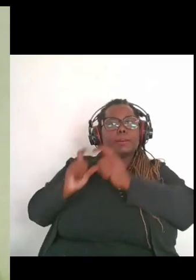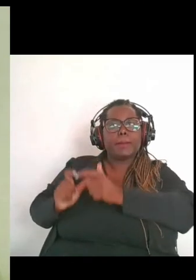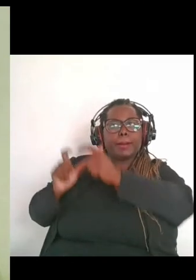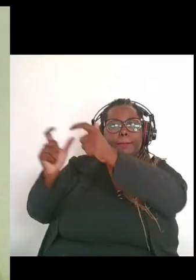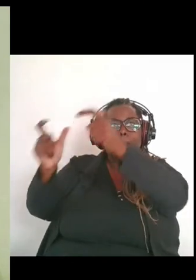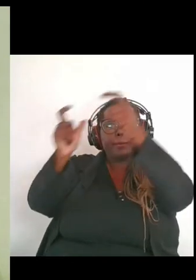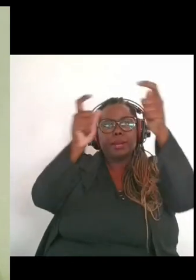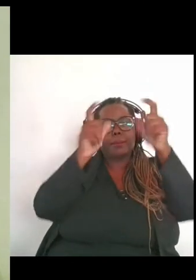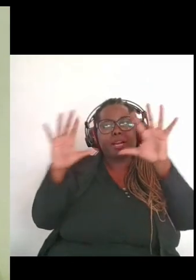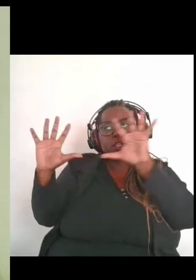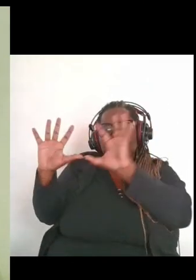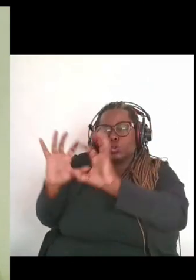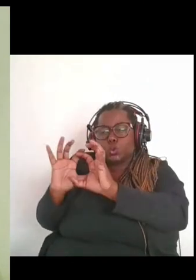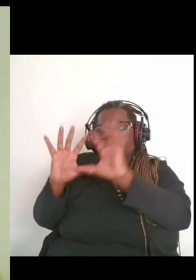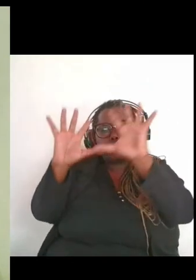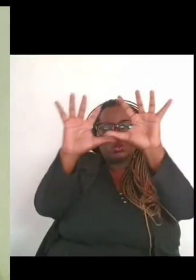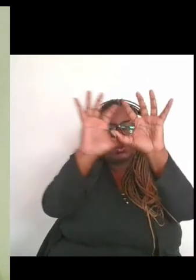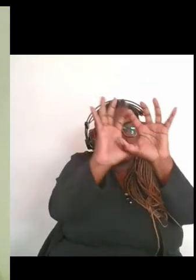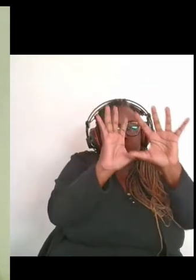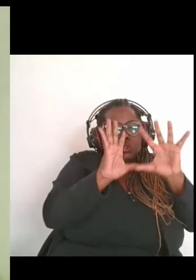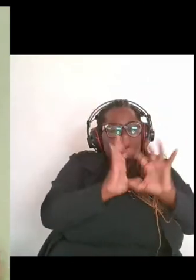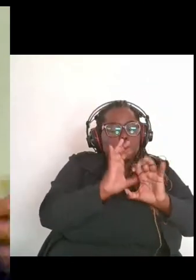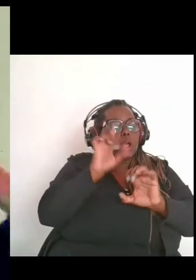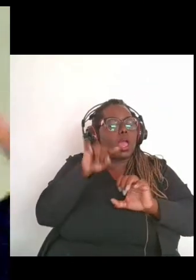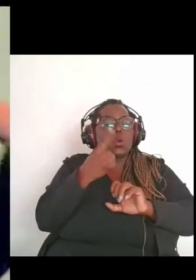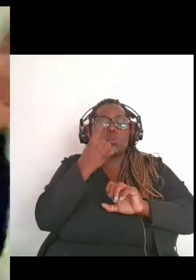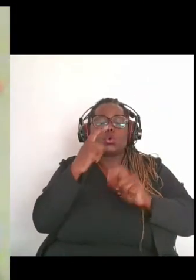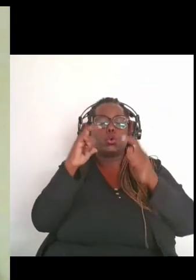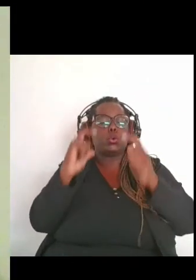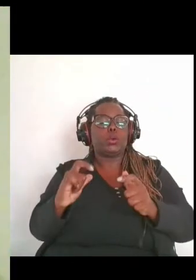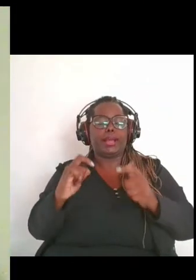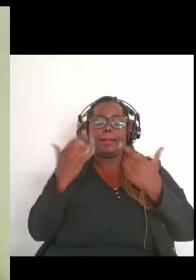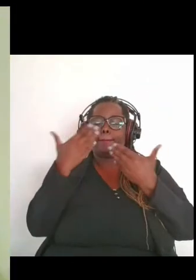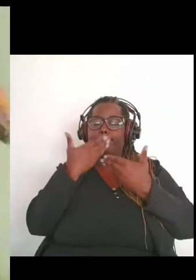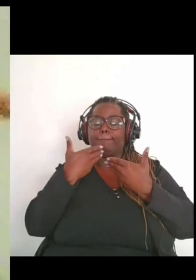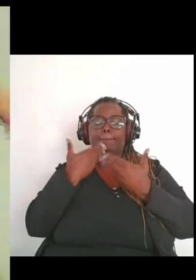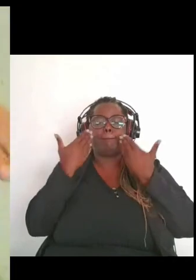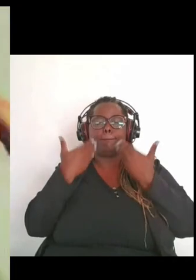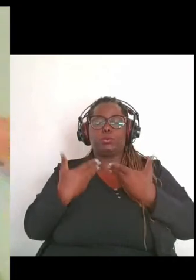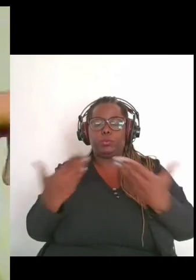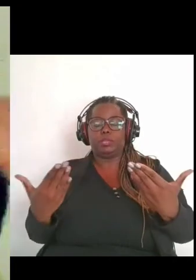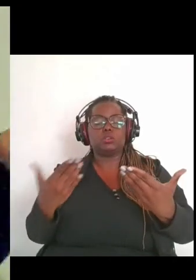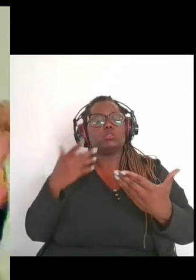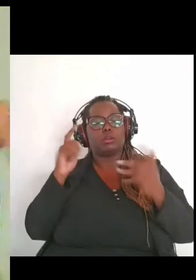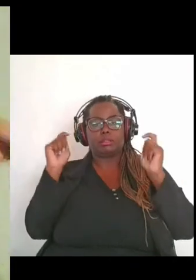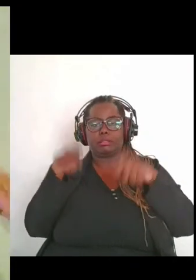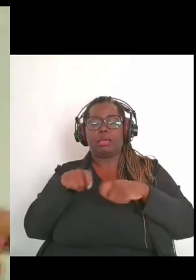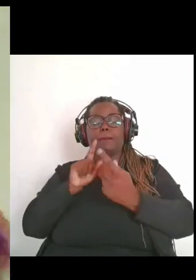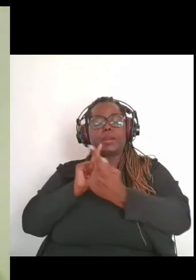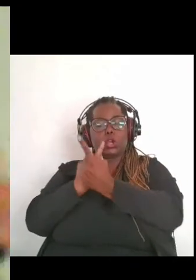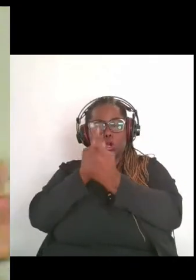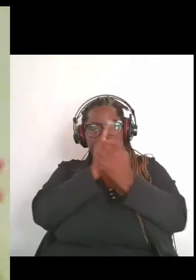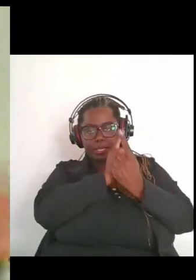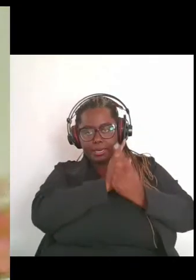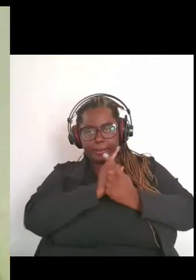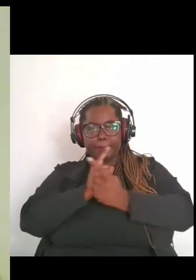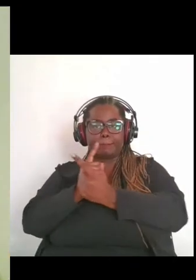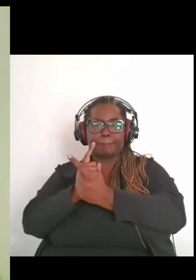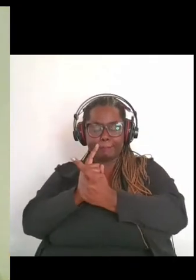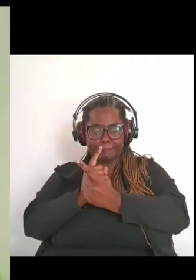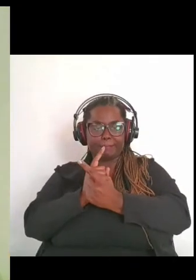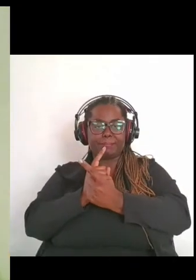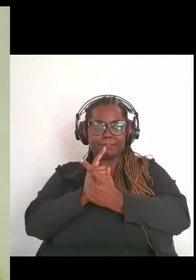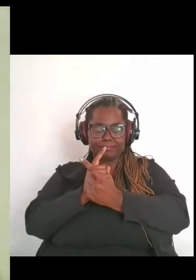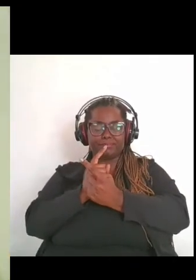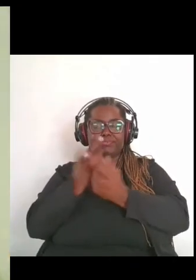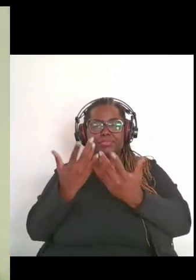so and we from the from the parks or from public places that are a little